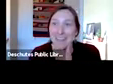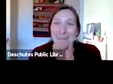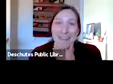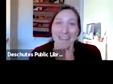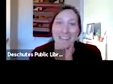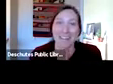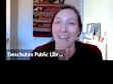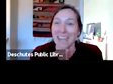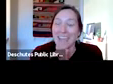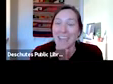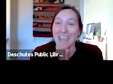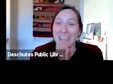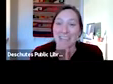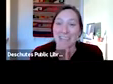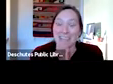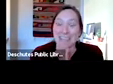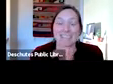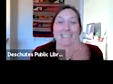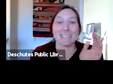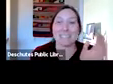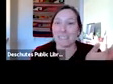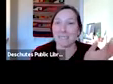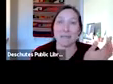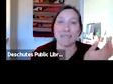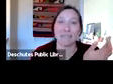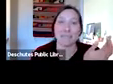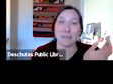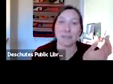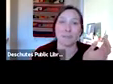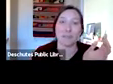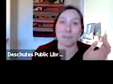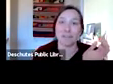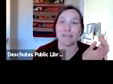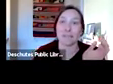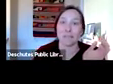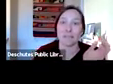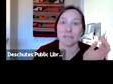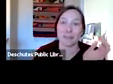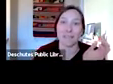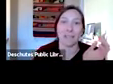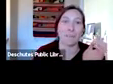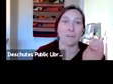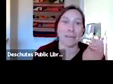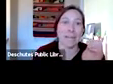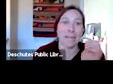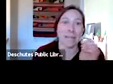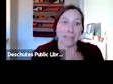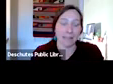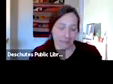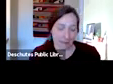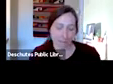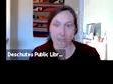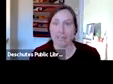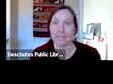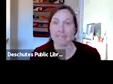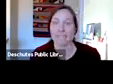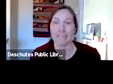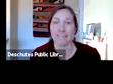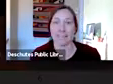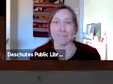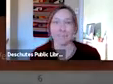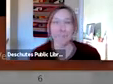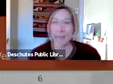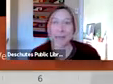scenery behind her. And this month is a special month because we are celebrating a novel